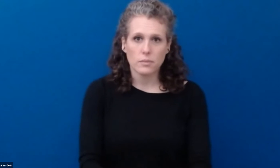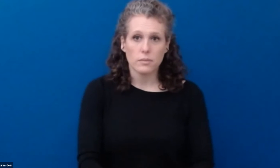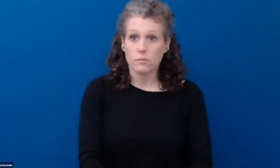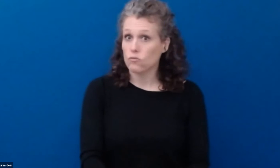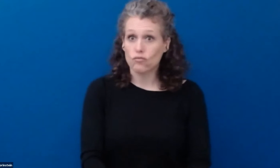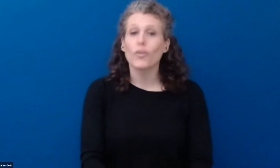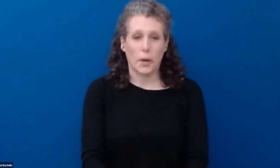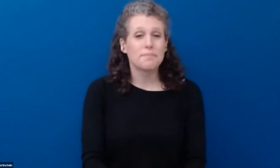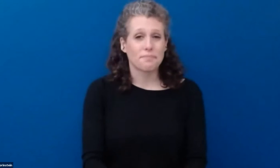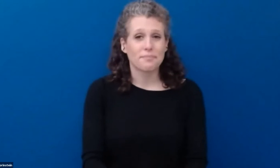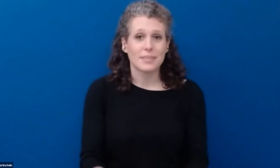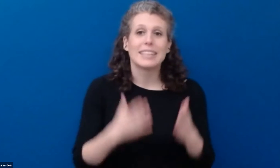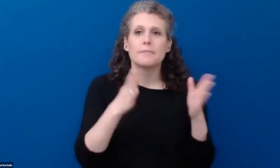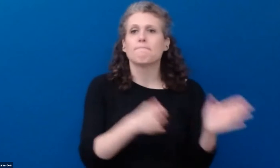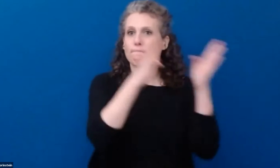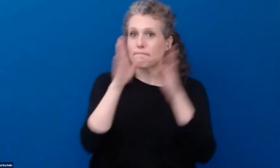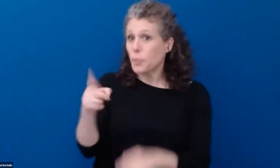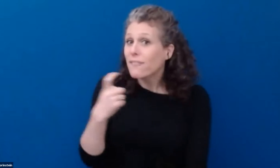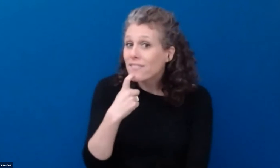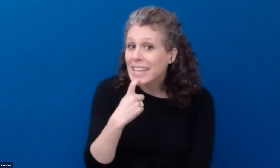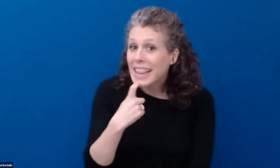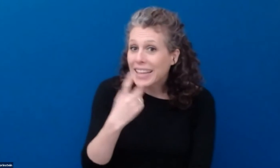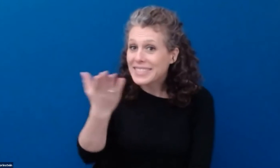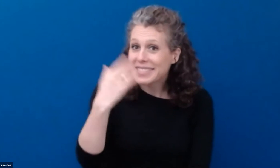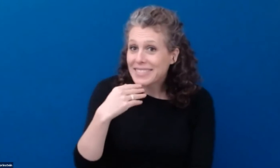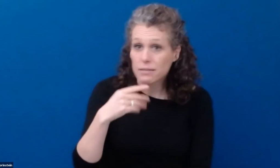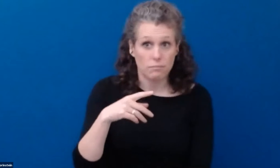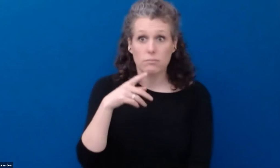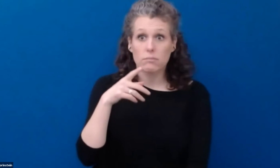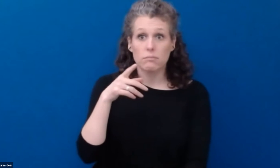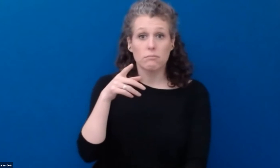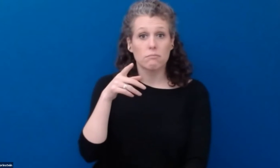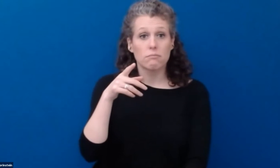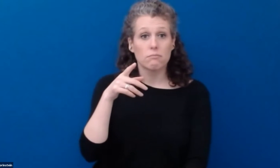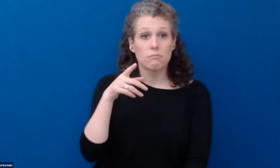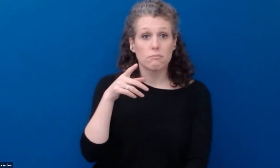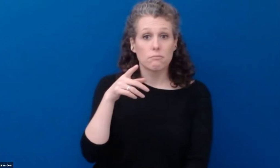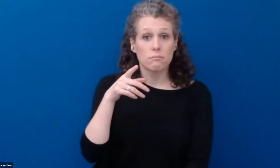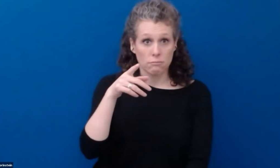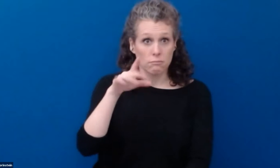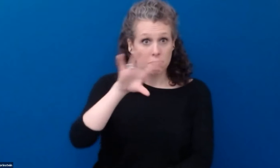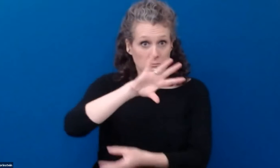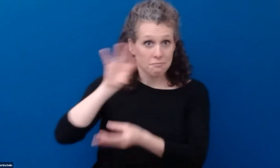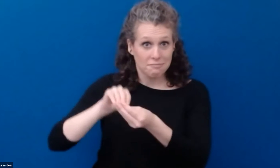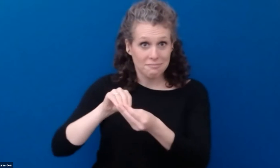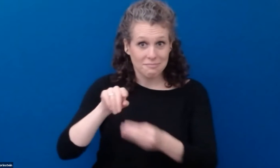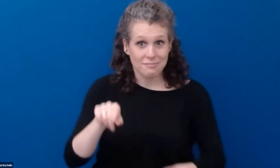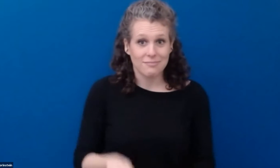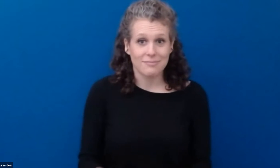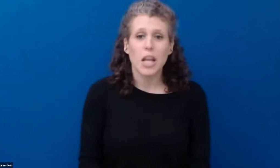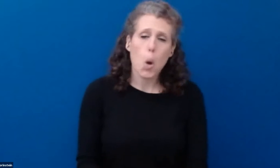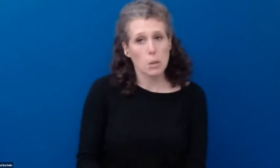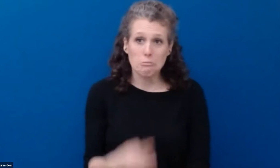Okay, so let's go to Finland. Mira, did you finalize your? Yeah, I